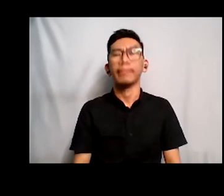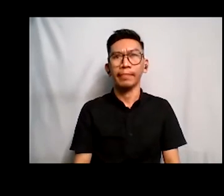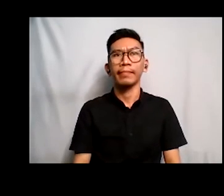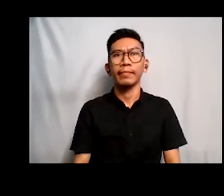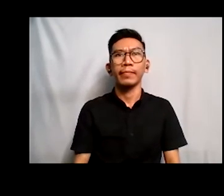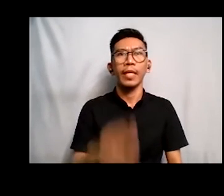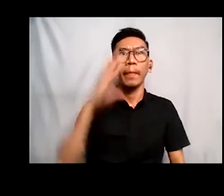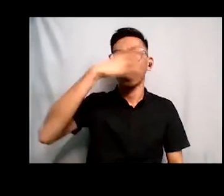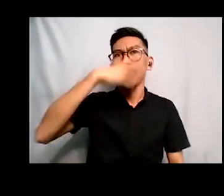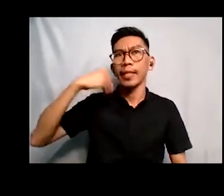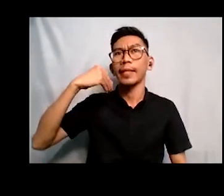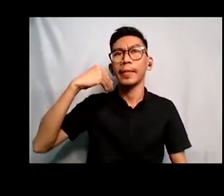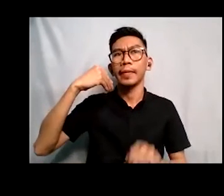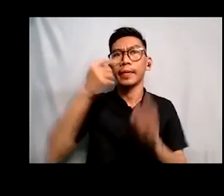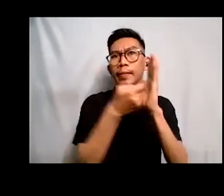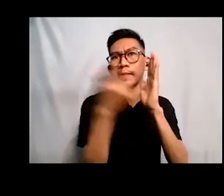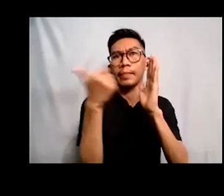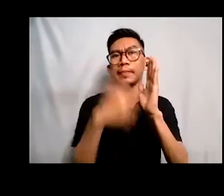Okay.